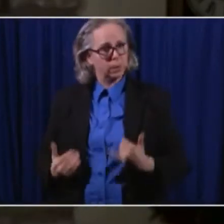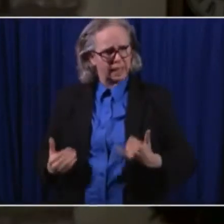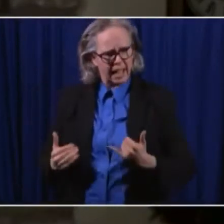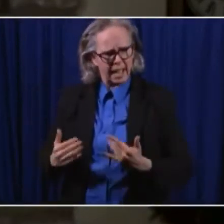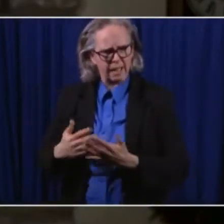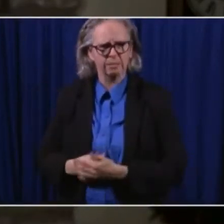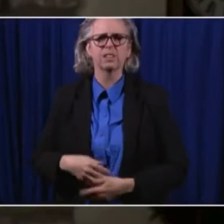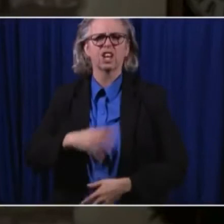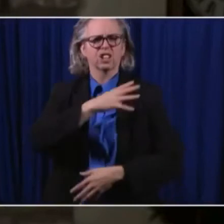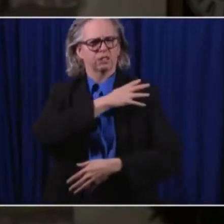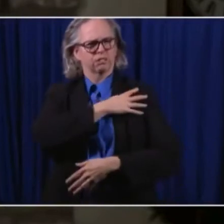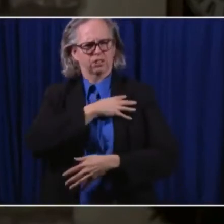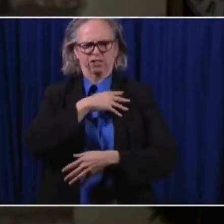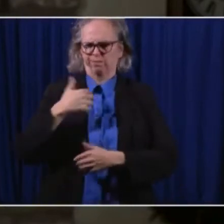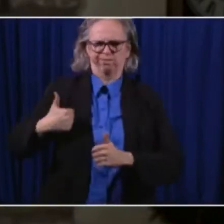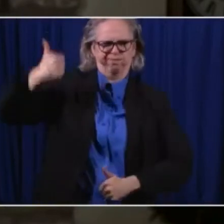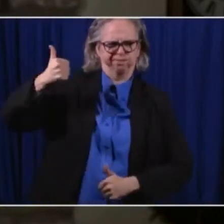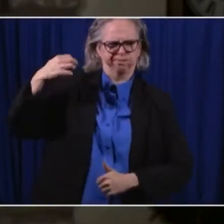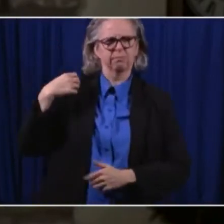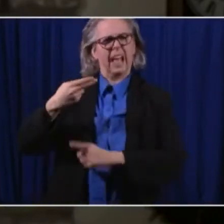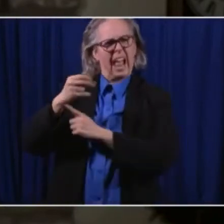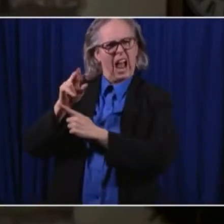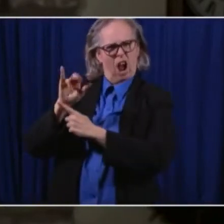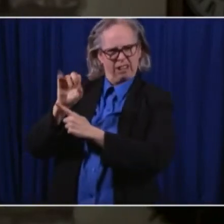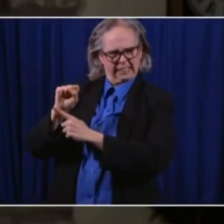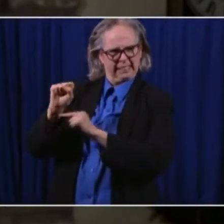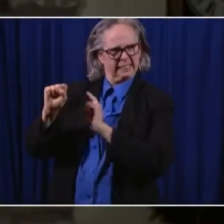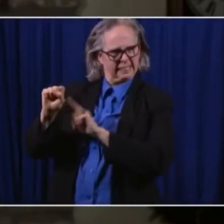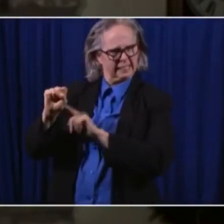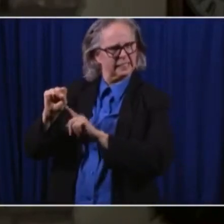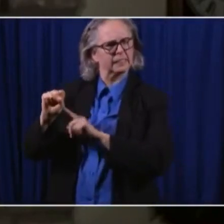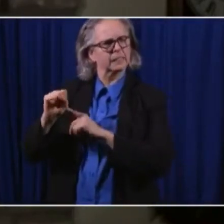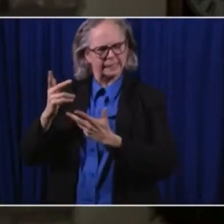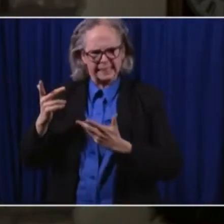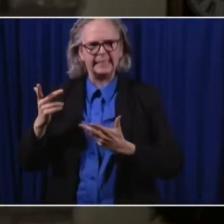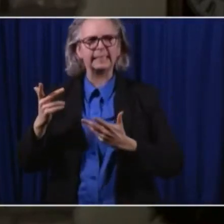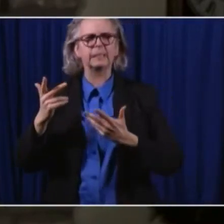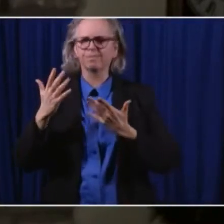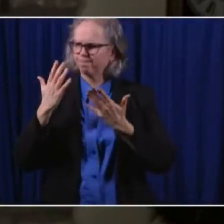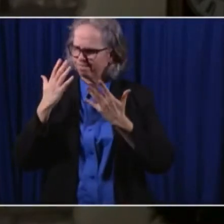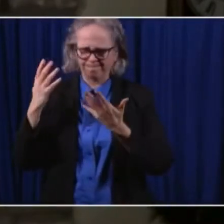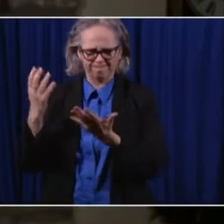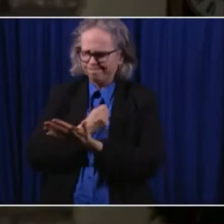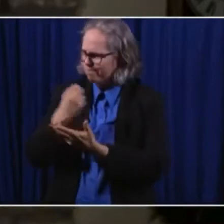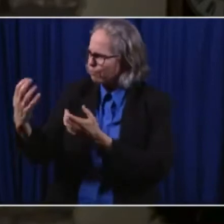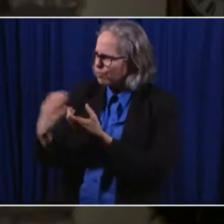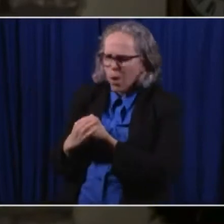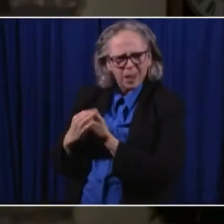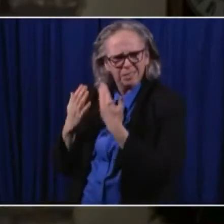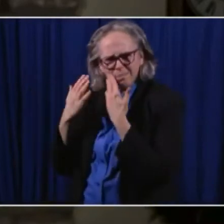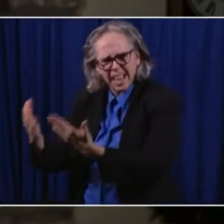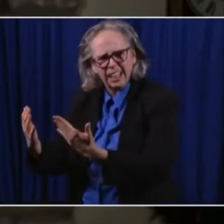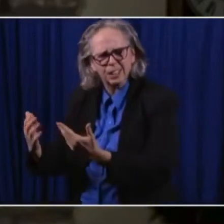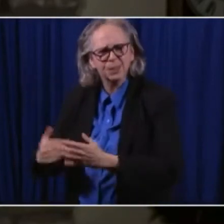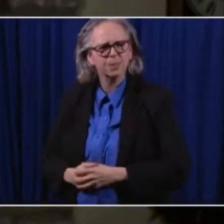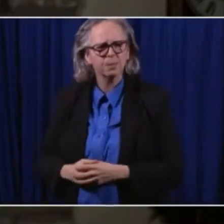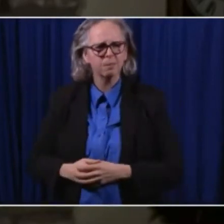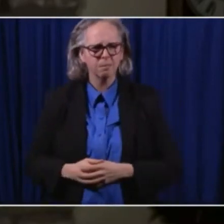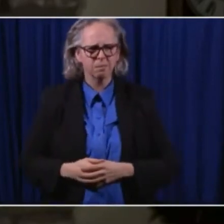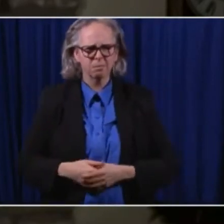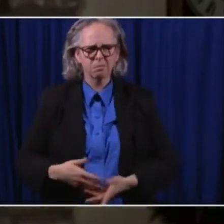General, thank you so much for joining us. And if you could just talk a little bit about what the Guard has been doing during the